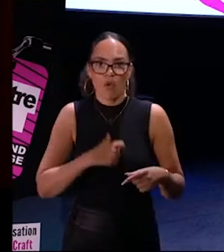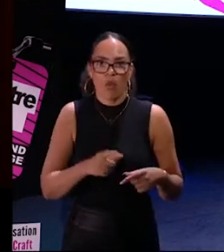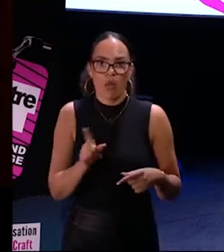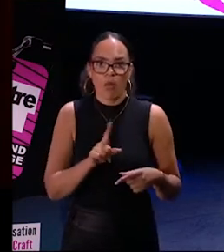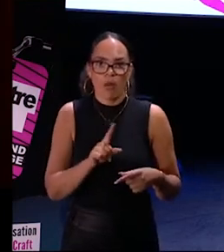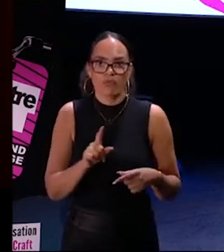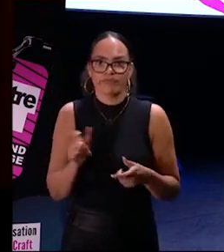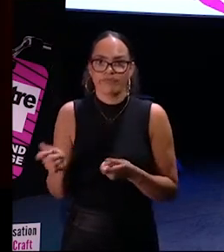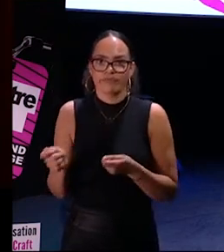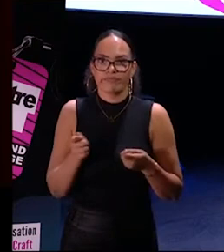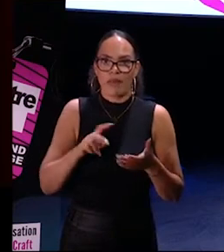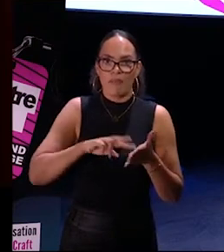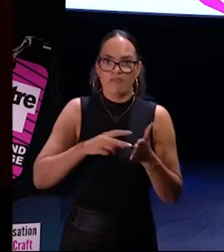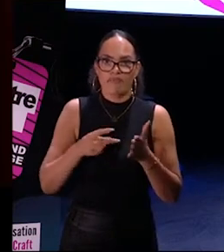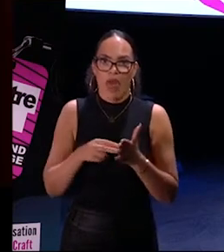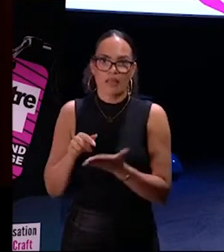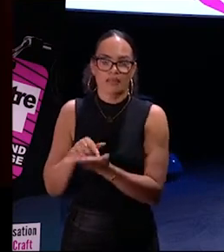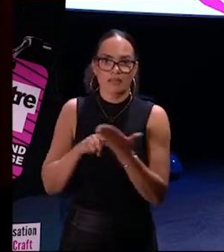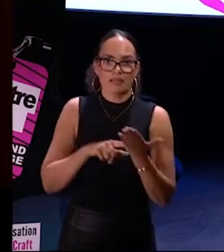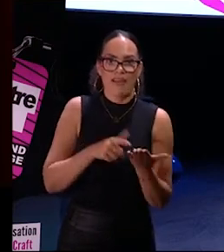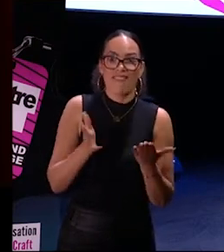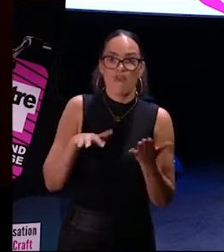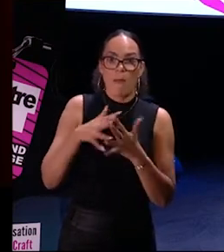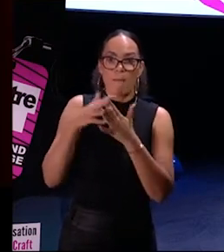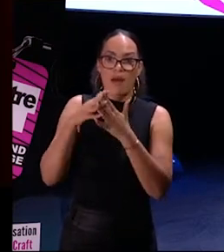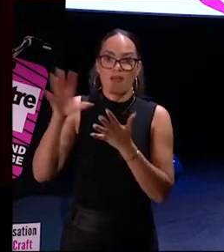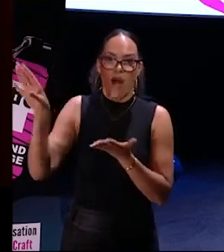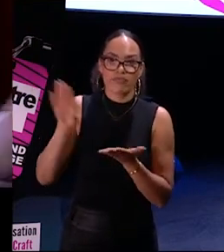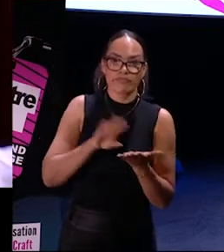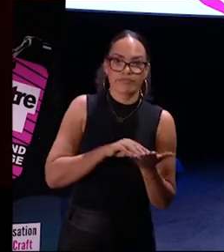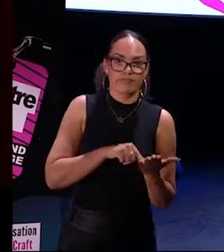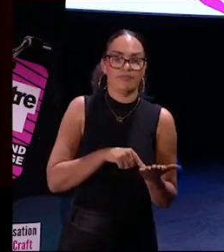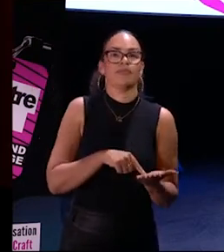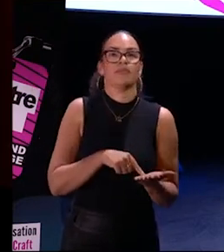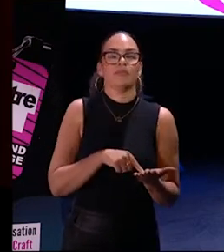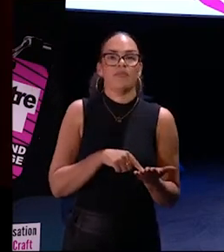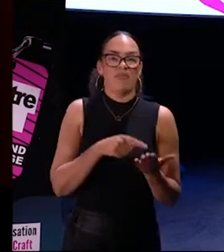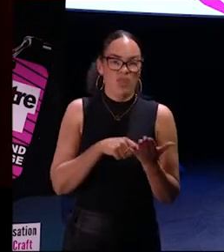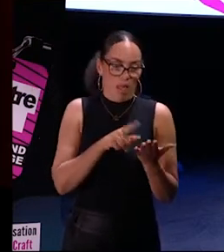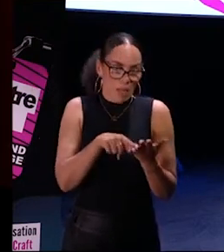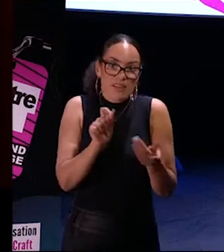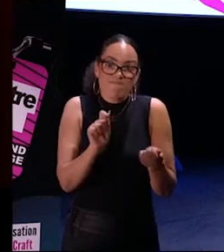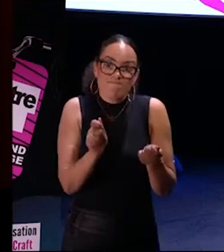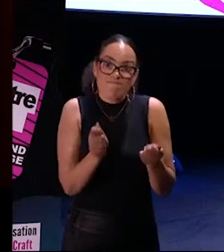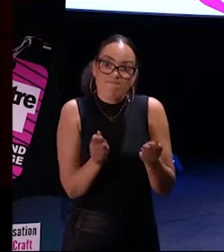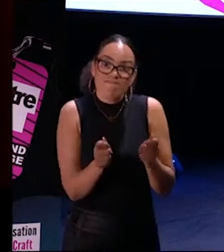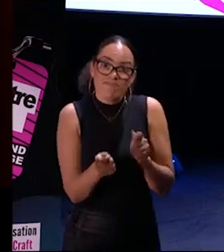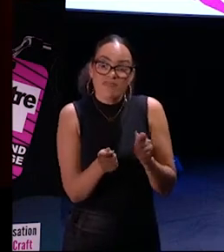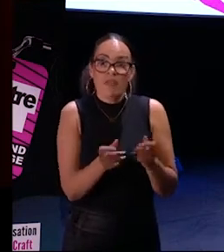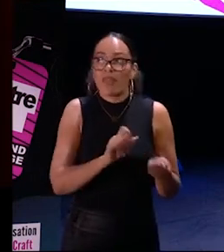for productions that were arriving from the States, coming to London, and having to take a set of plans, doing some modifications and FedExing them